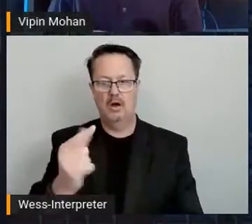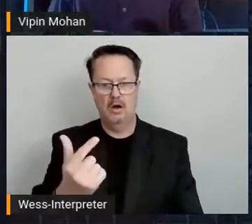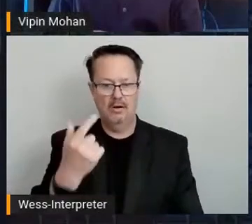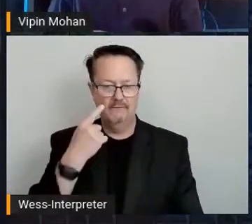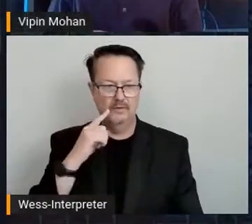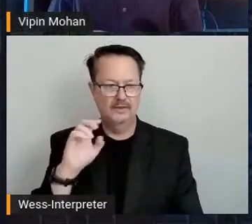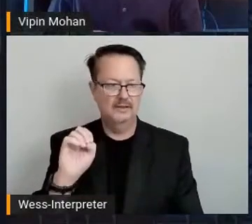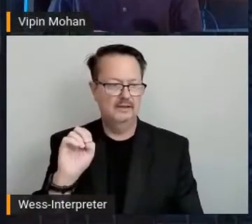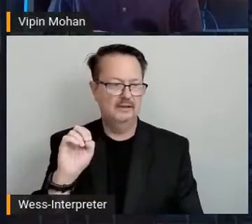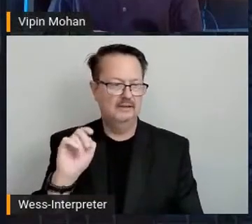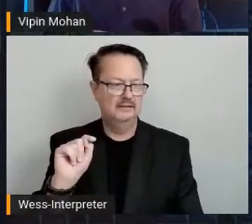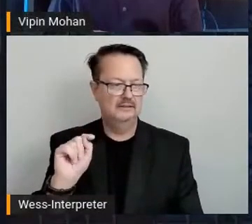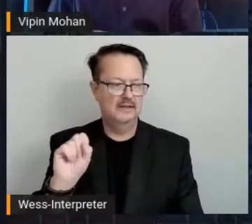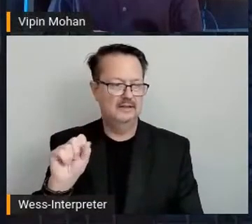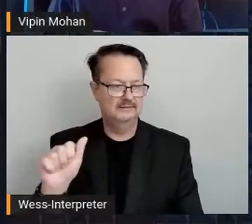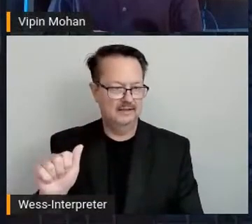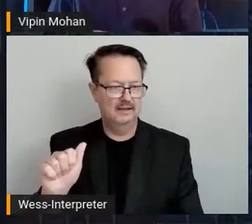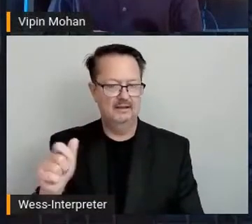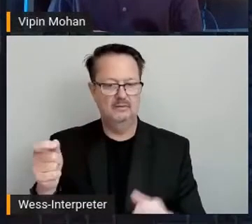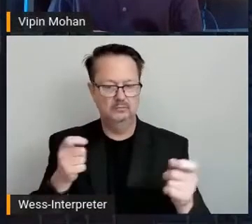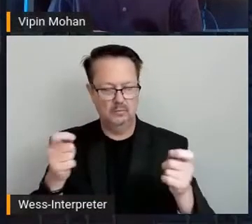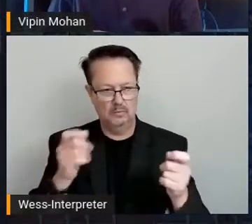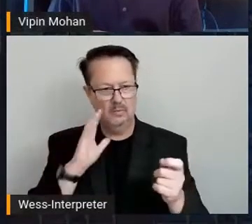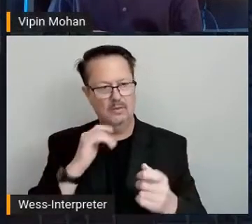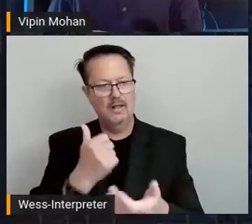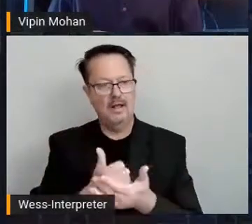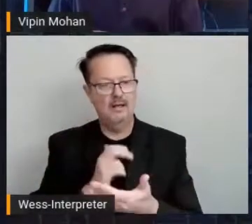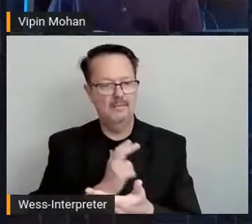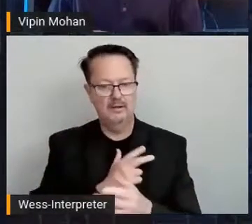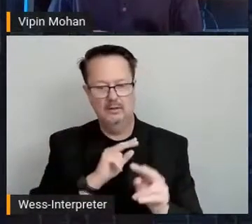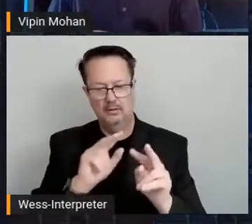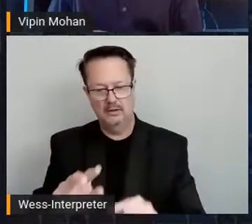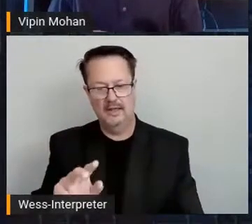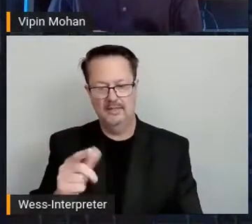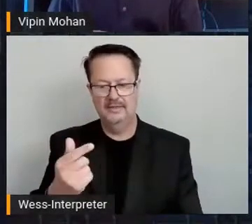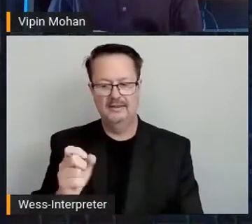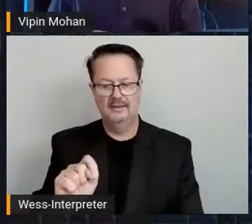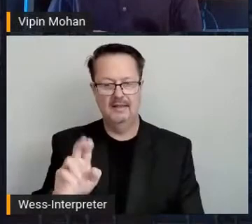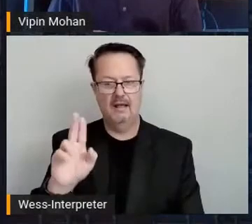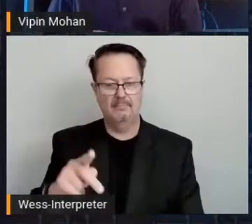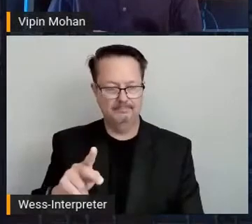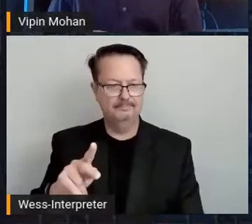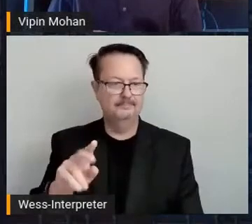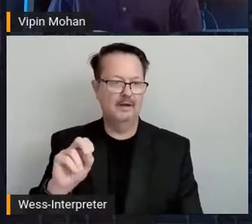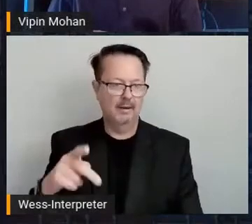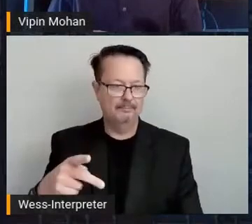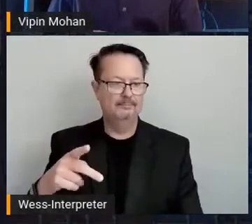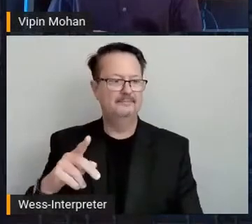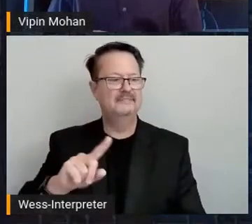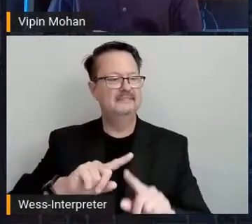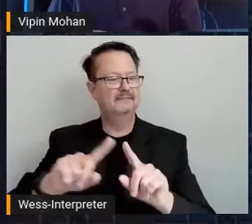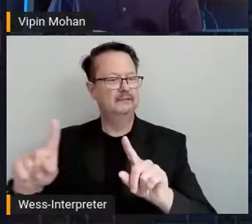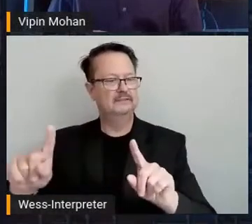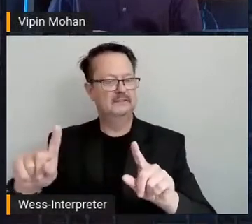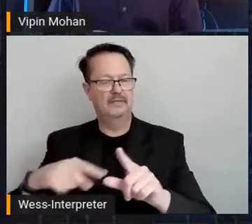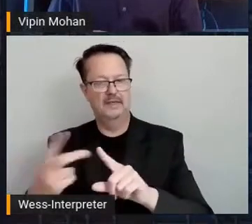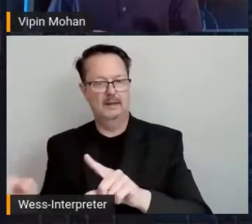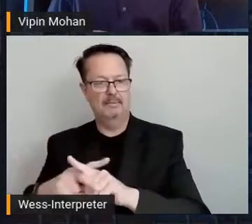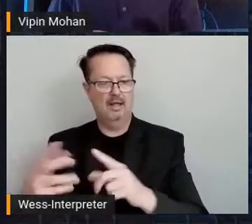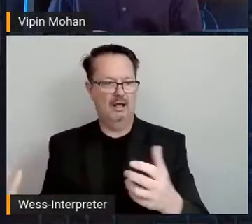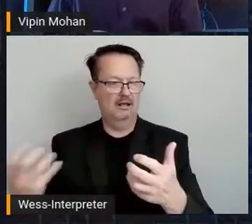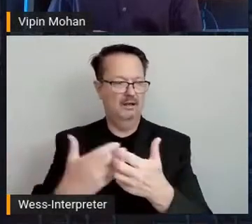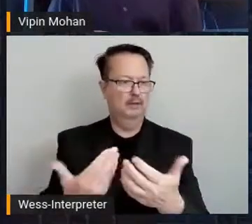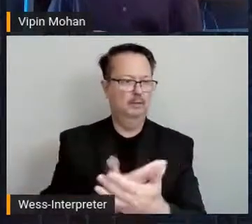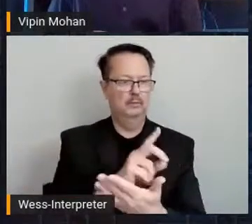controller. That's going to help us, look at the GitHub differences and then apply the new configuration. Over